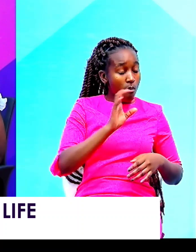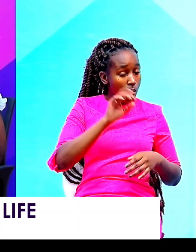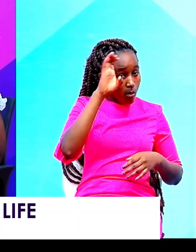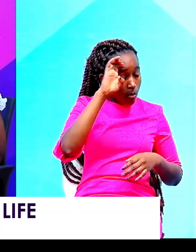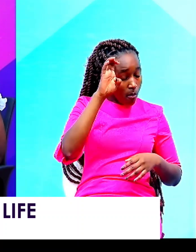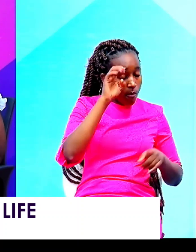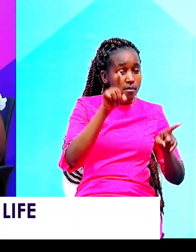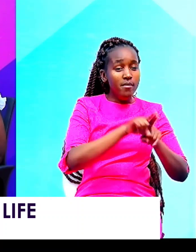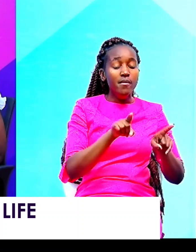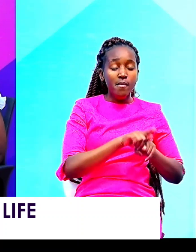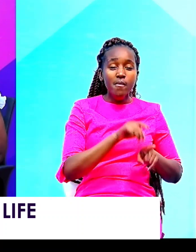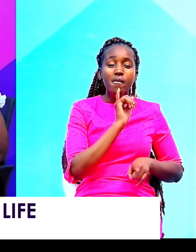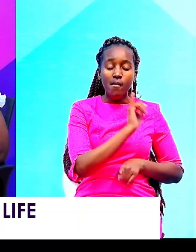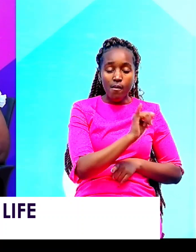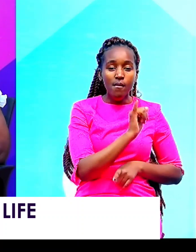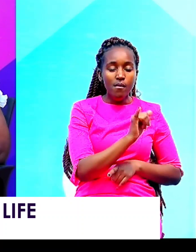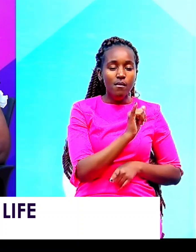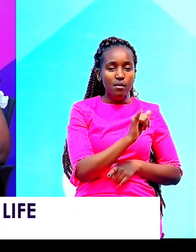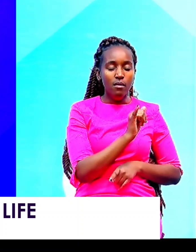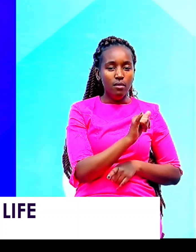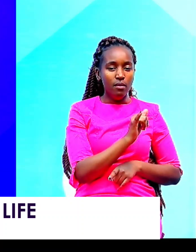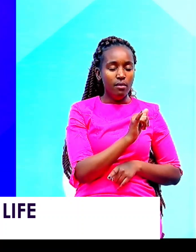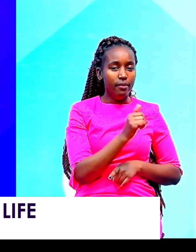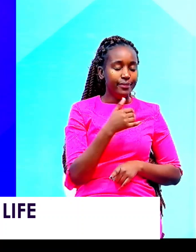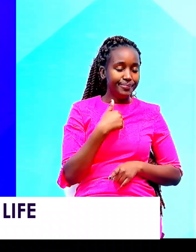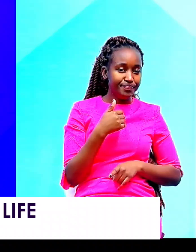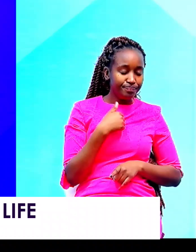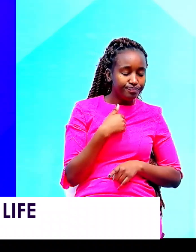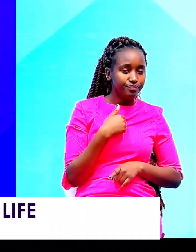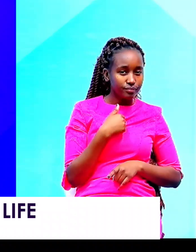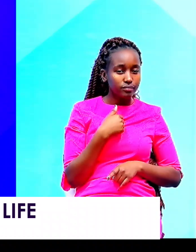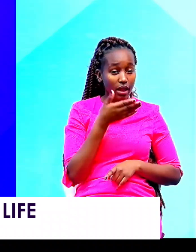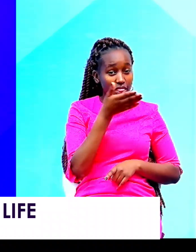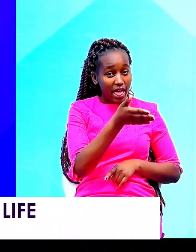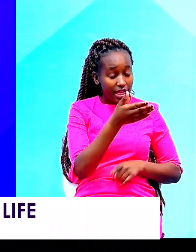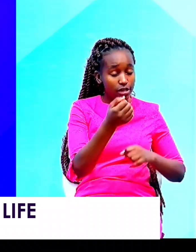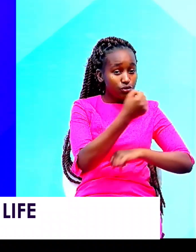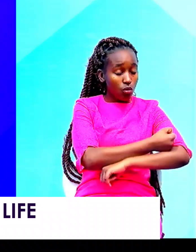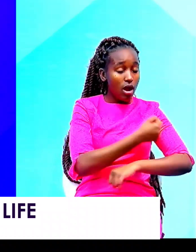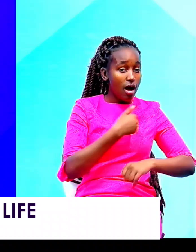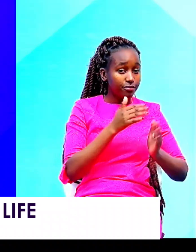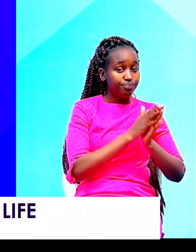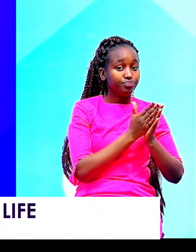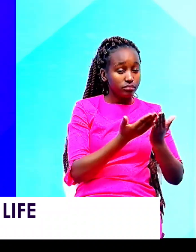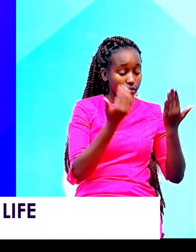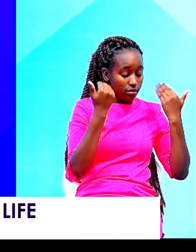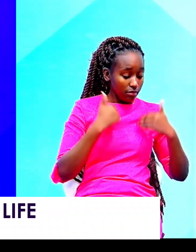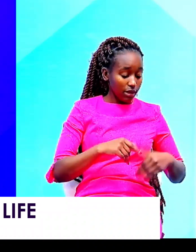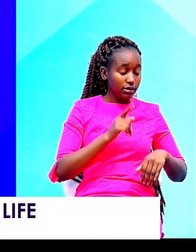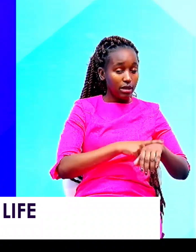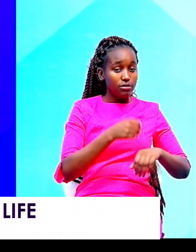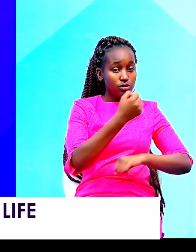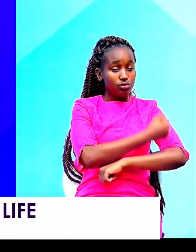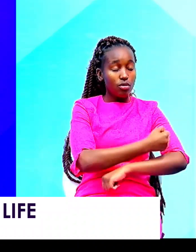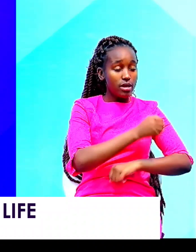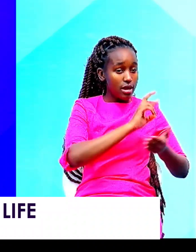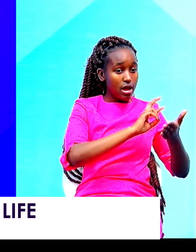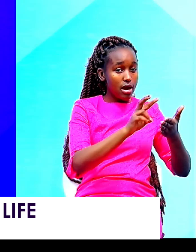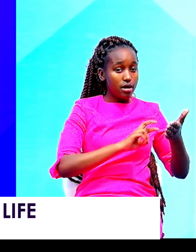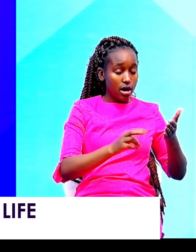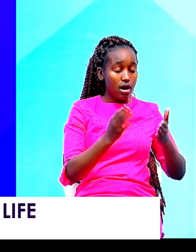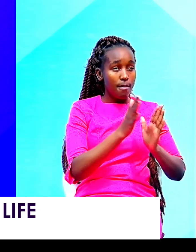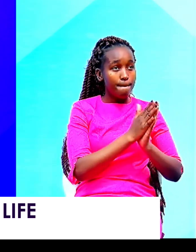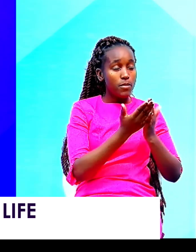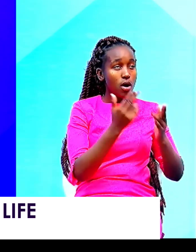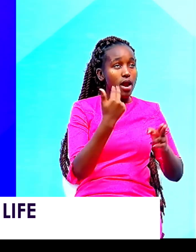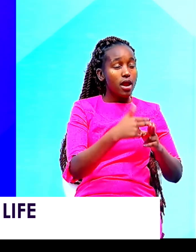But I'm also thinking, we have books. During my time, I read a book called Mashetani. Do you remember that book? Did you do it? Or